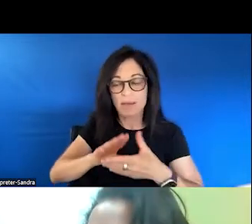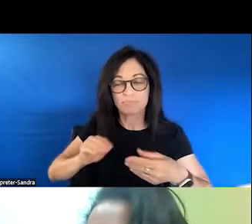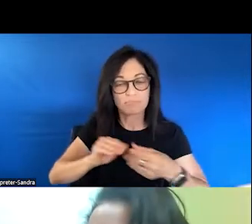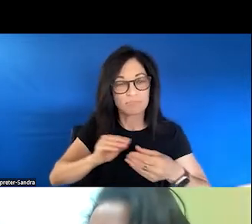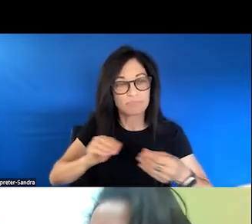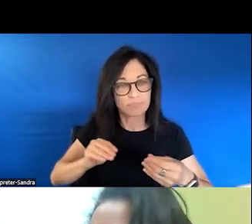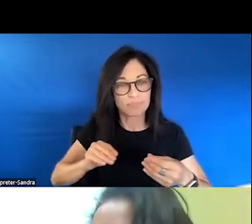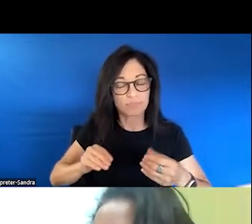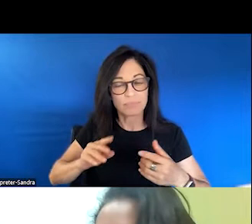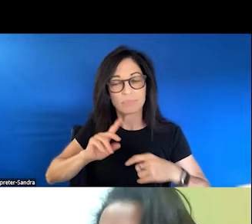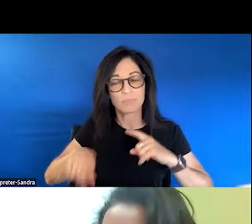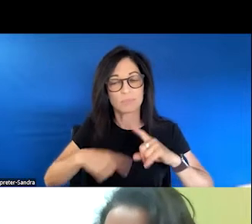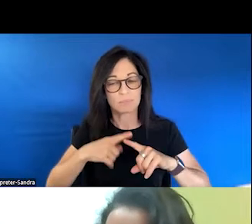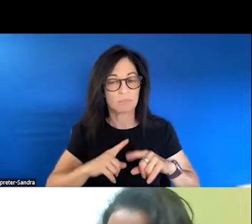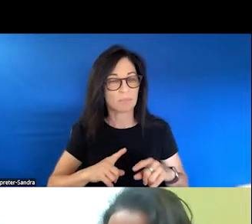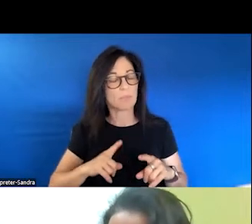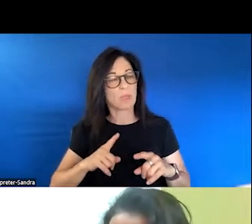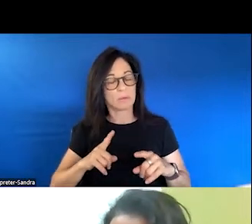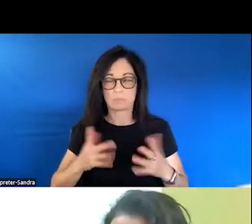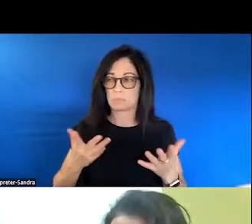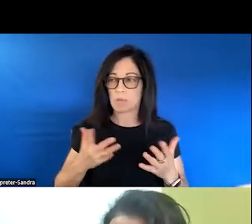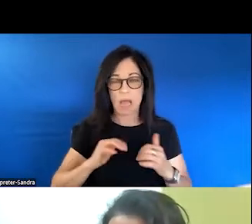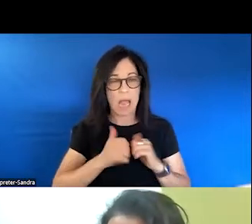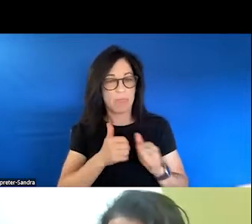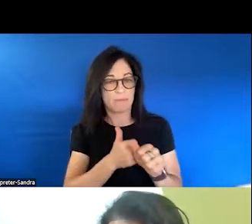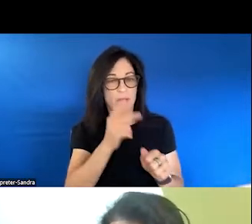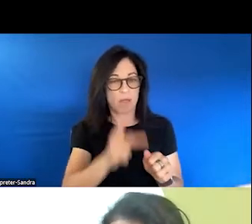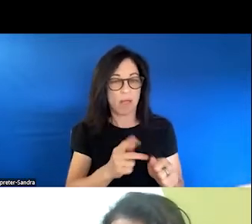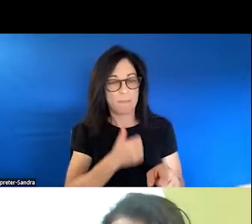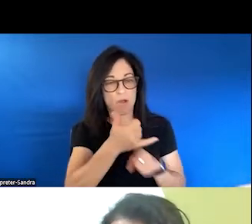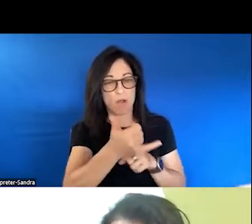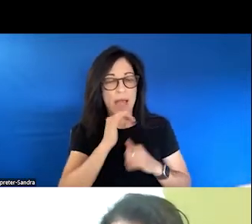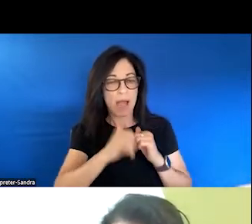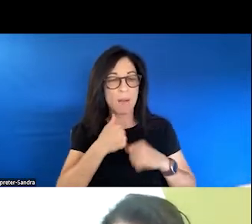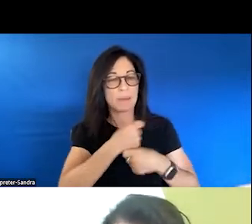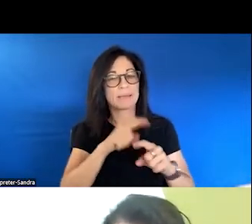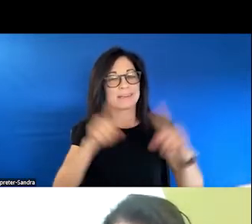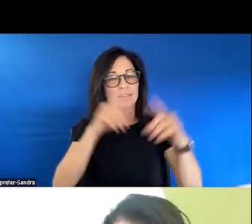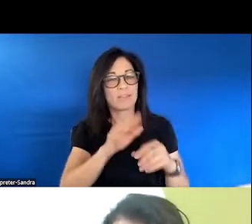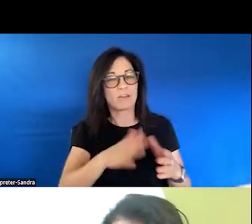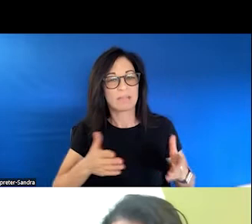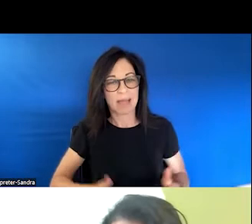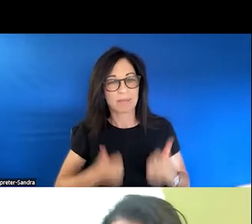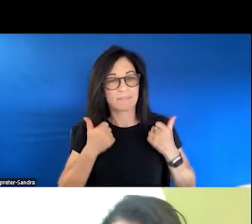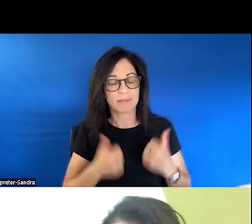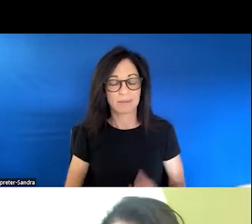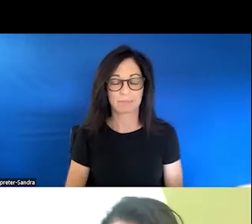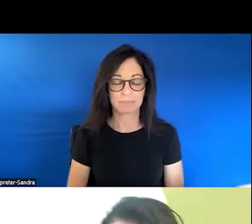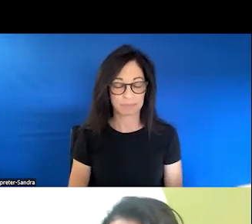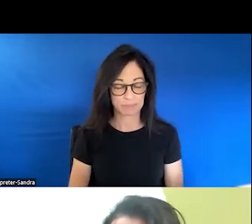the difference that follow-up calls made in their lives. And what you will see is